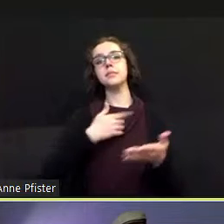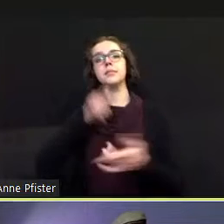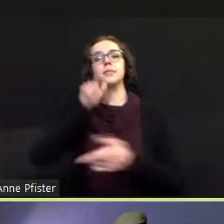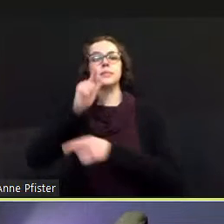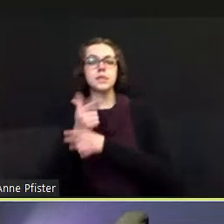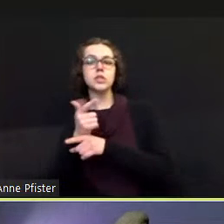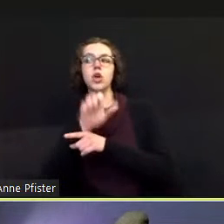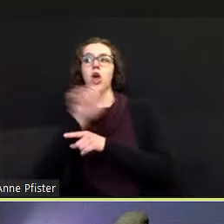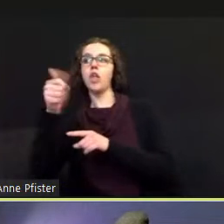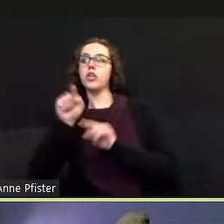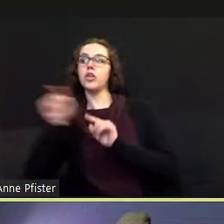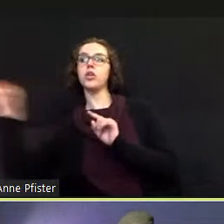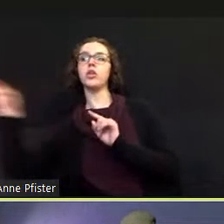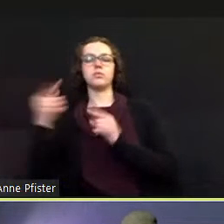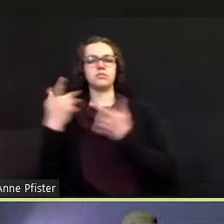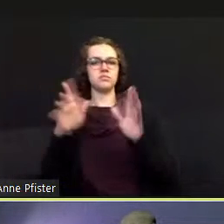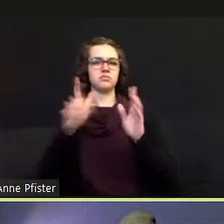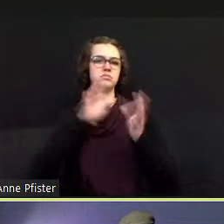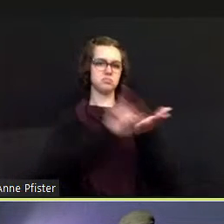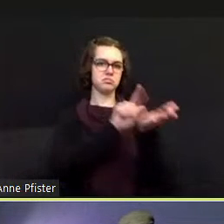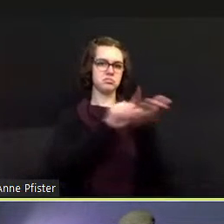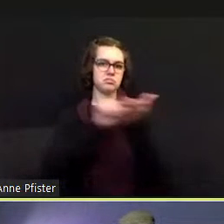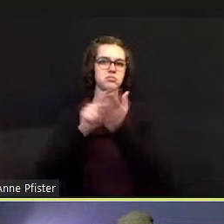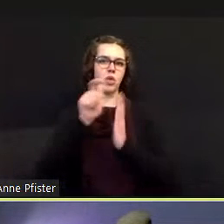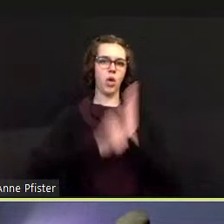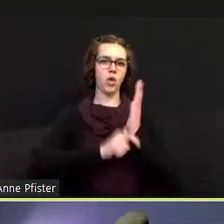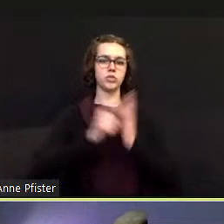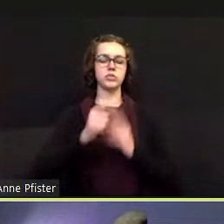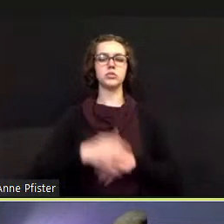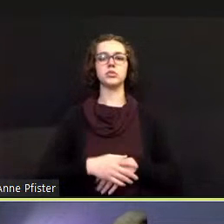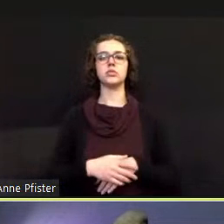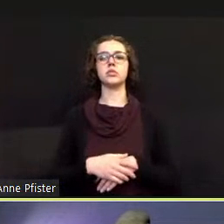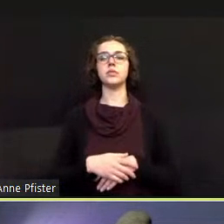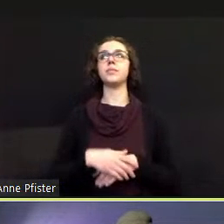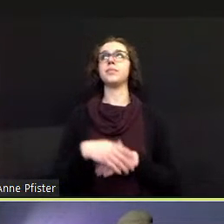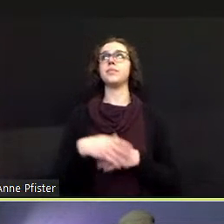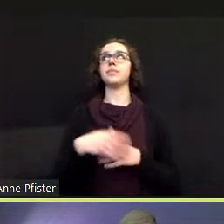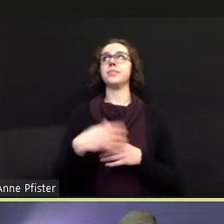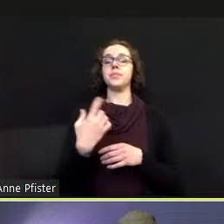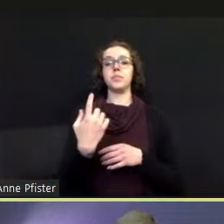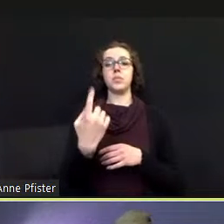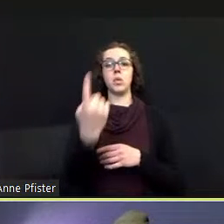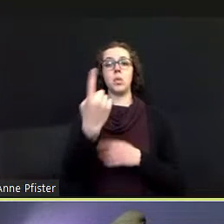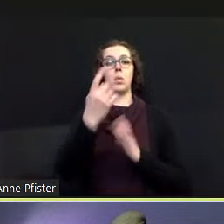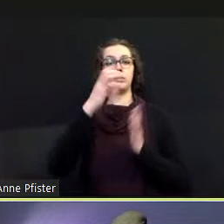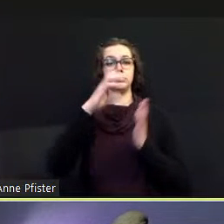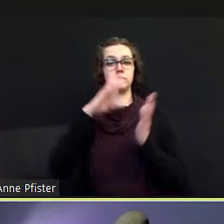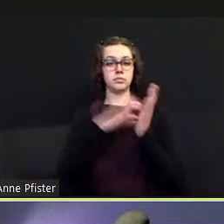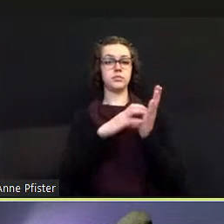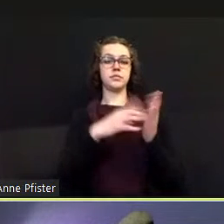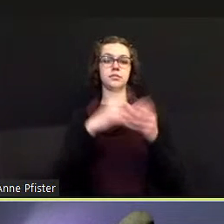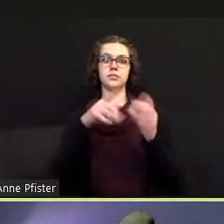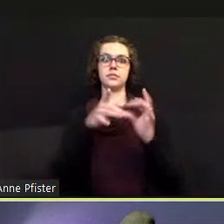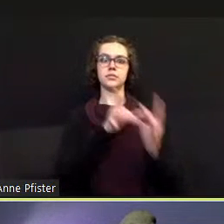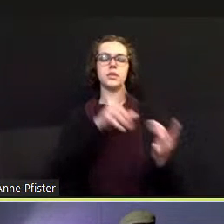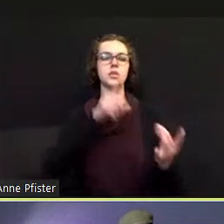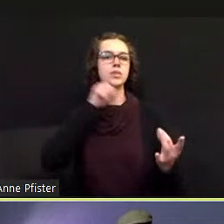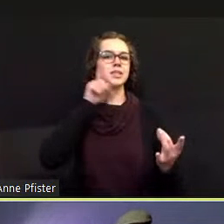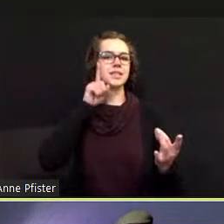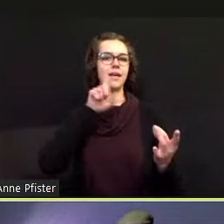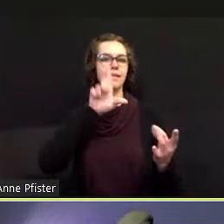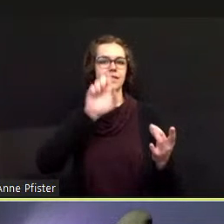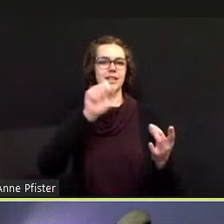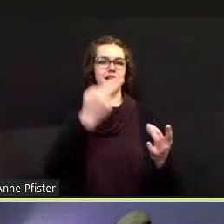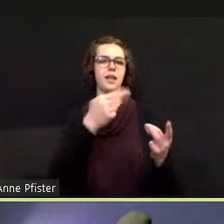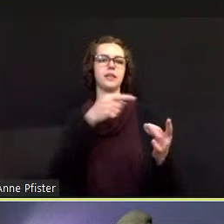articles out there. One chapter, In Many Ways to Be Deaf, which Leila Monaghan was a lead editor on. I have a chapter